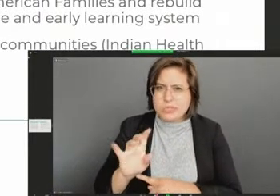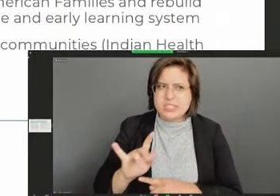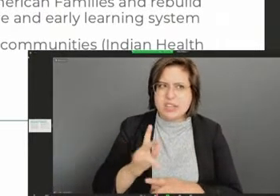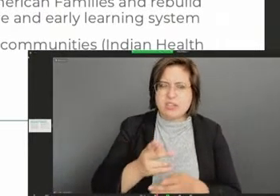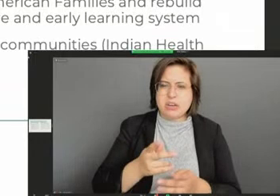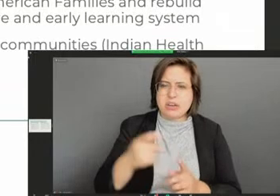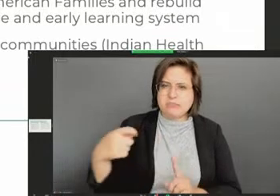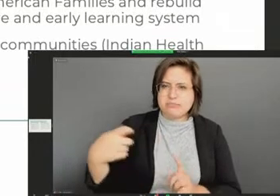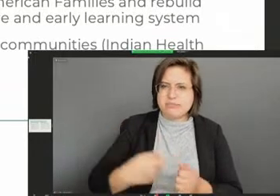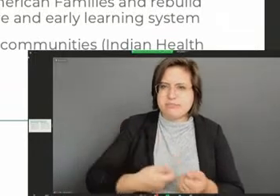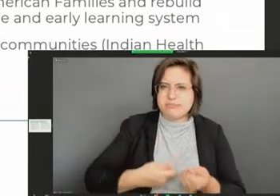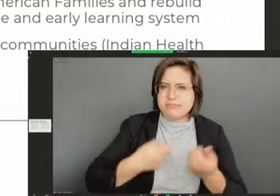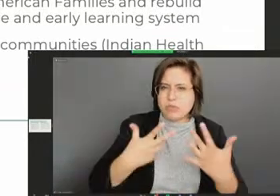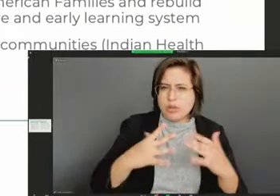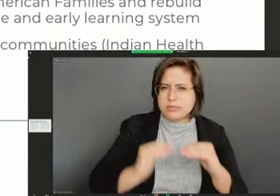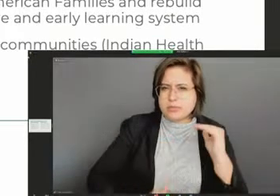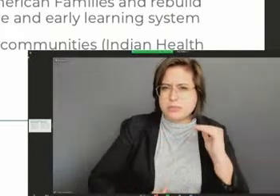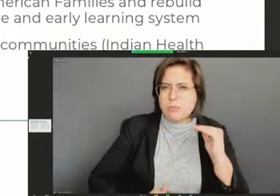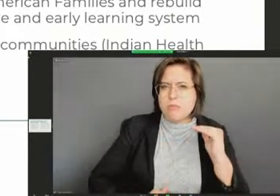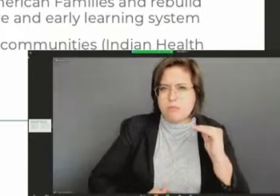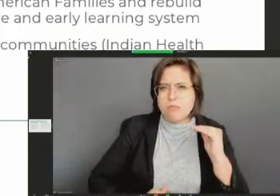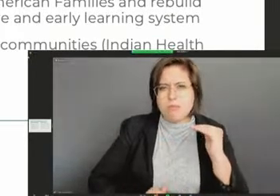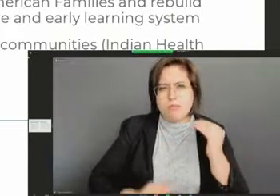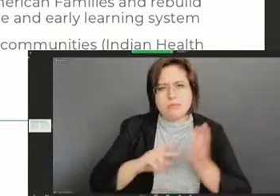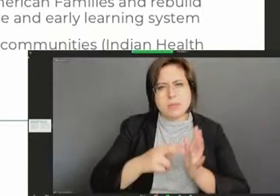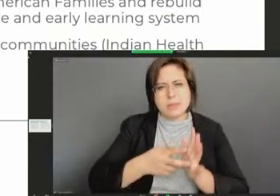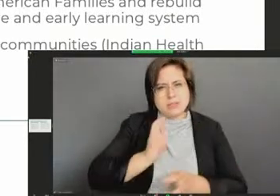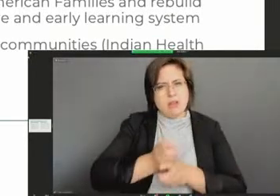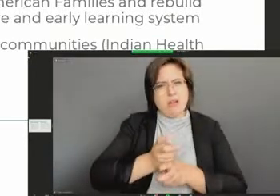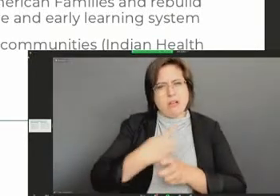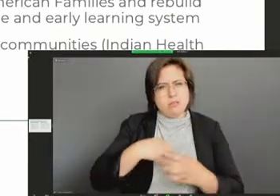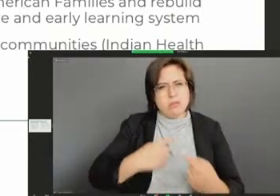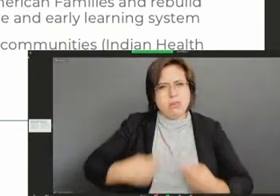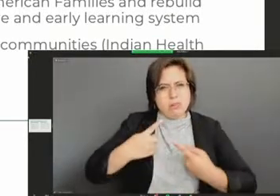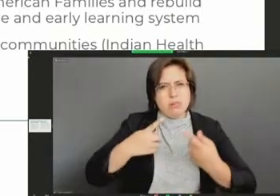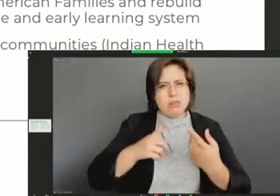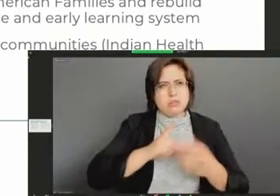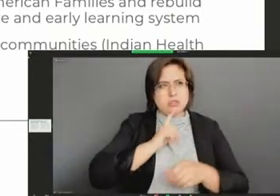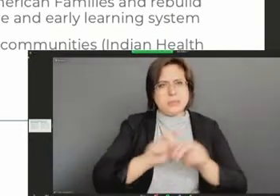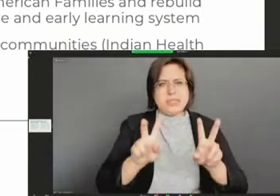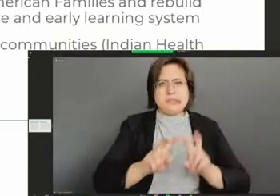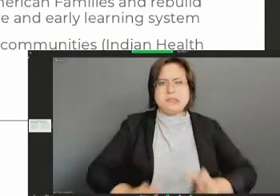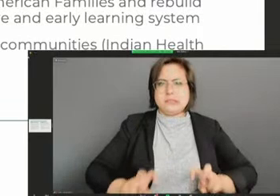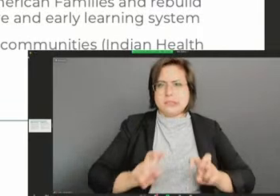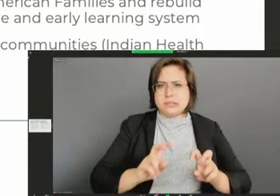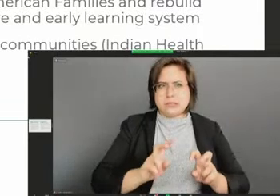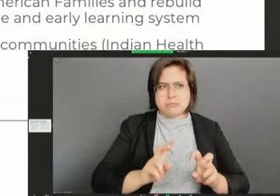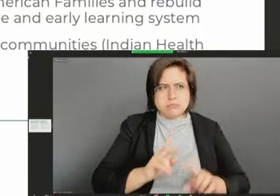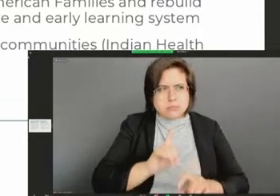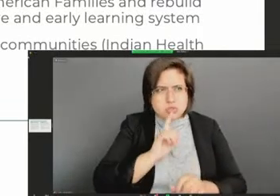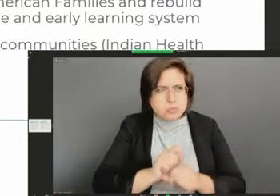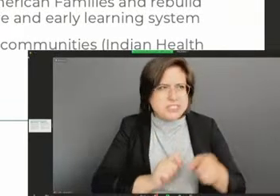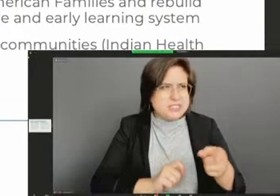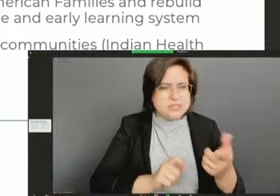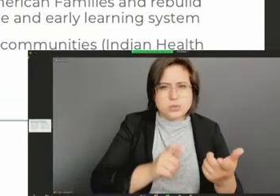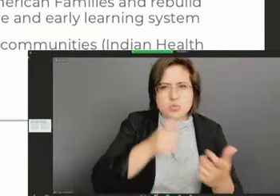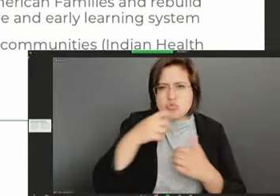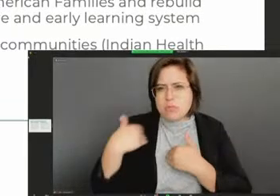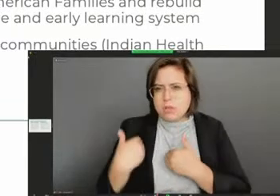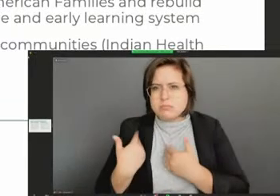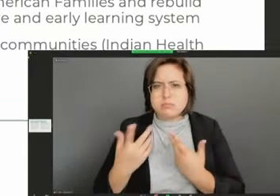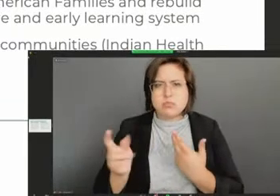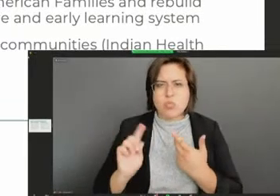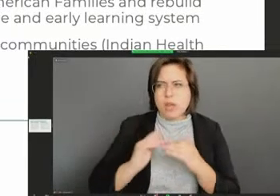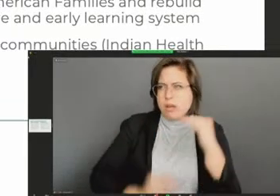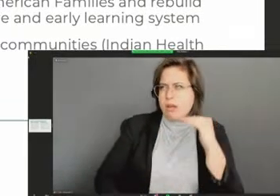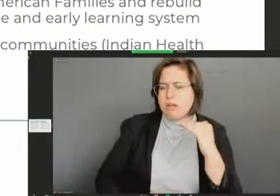it difficult for us to really assess where those inequities are happening and who's carrying what burden and